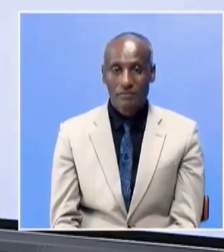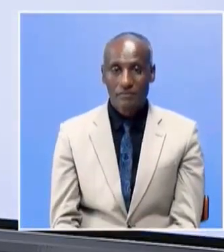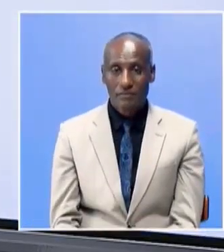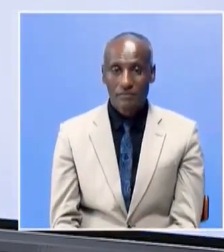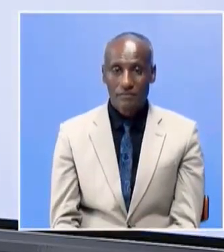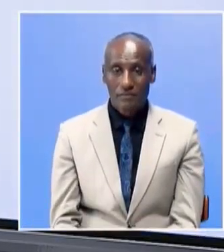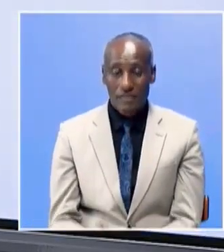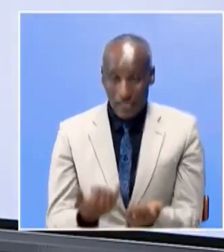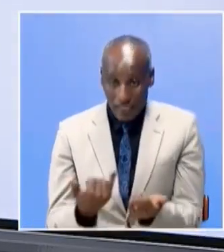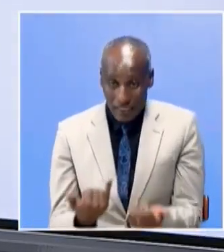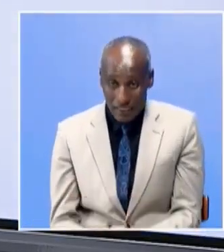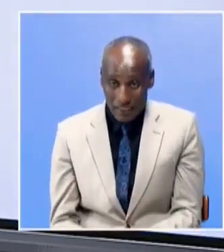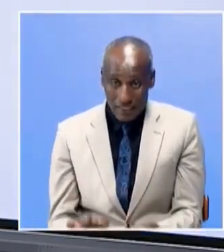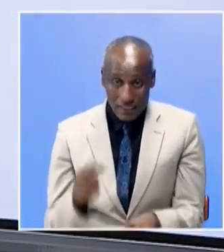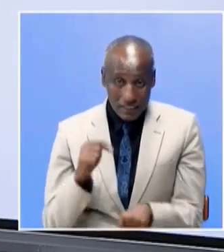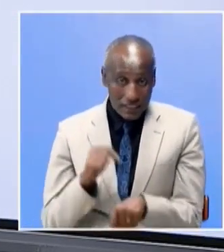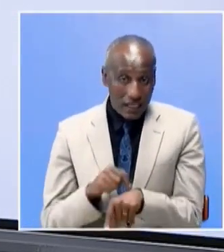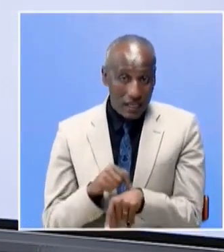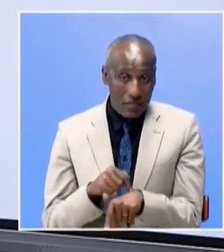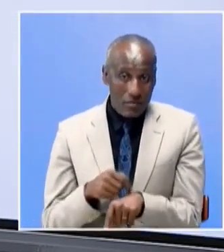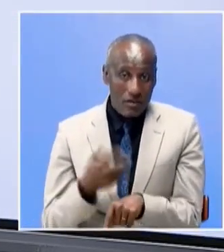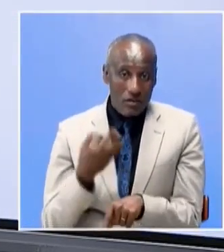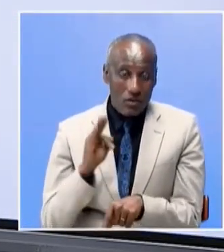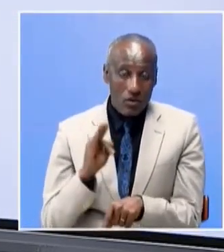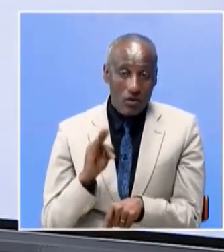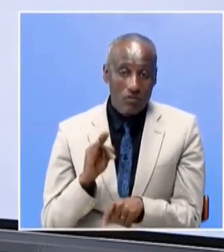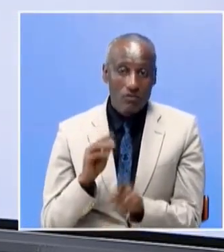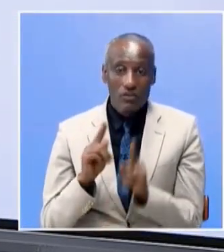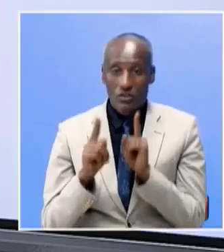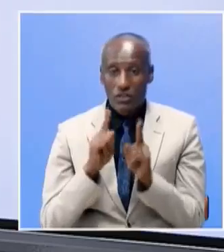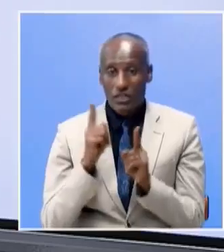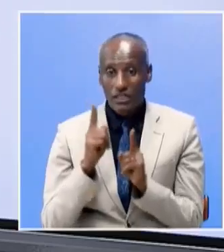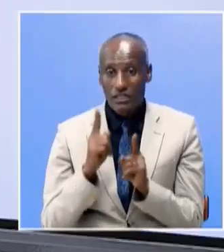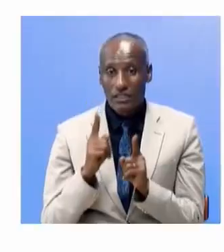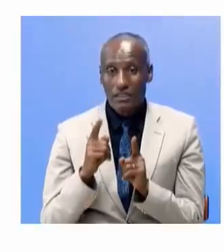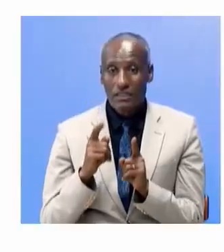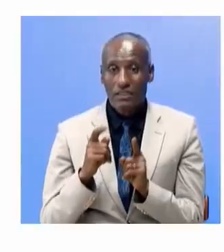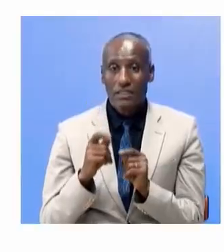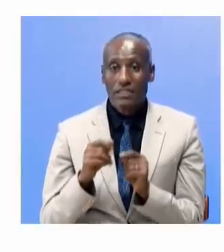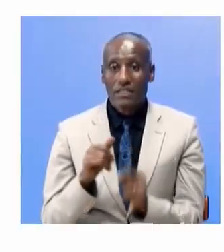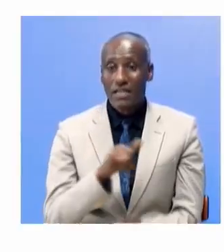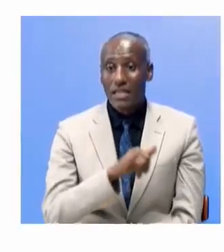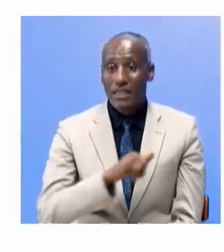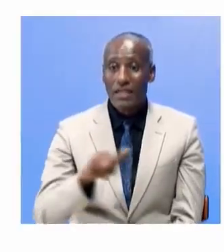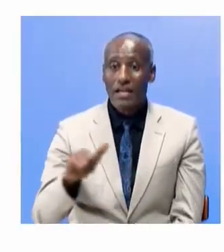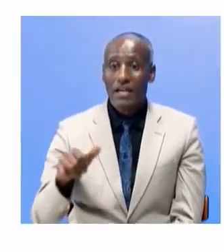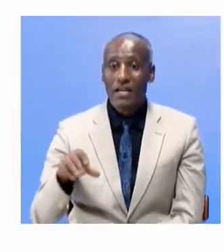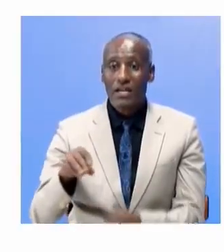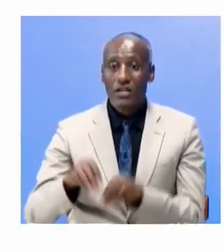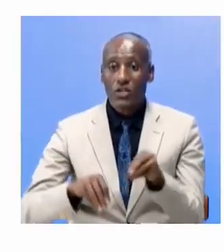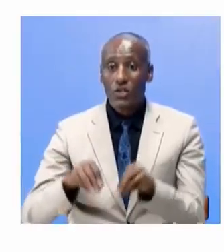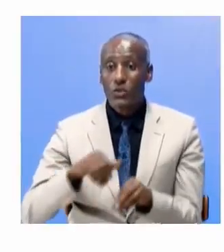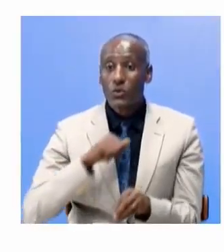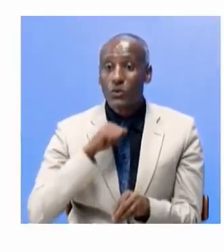at the time of maybe talking, they do not